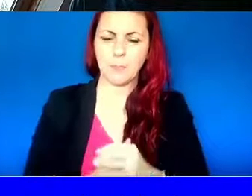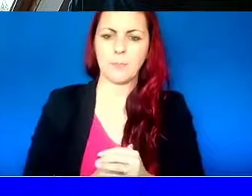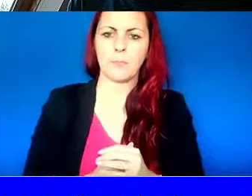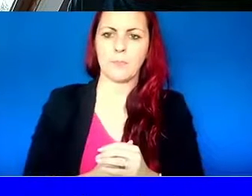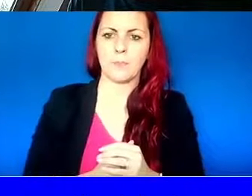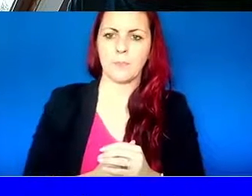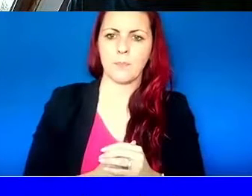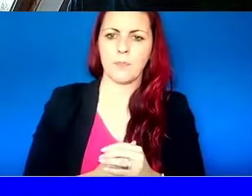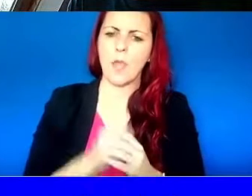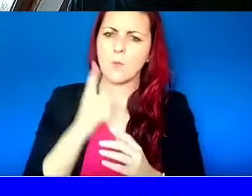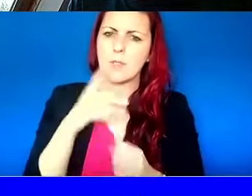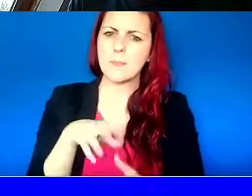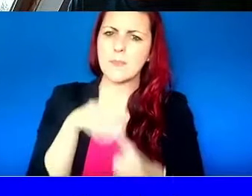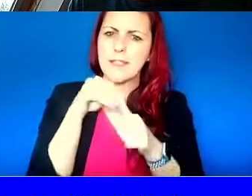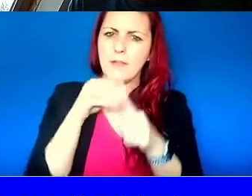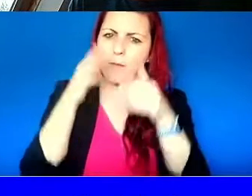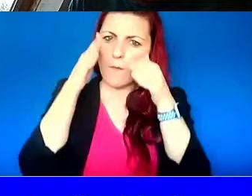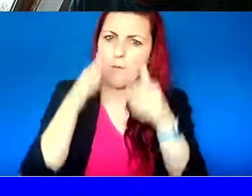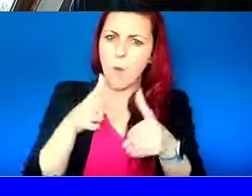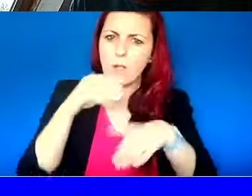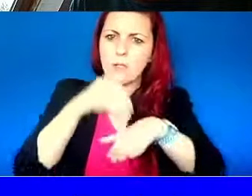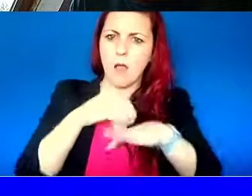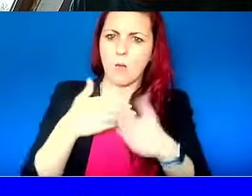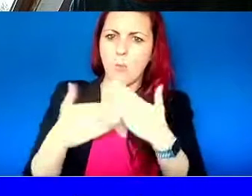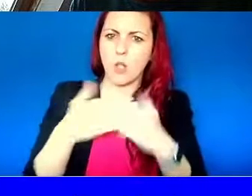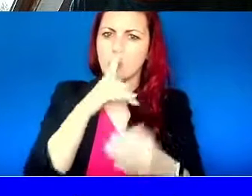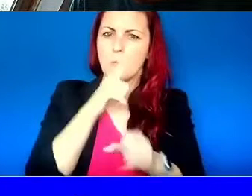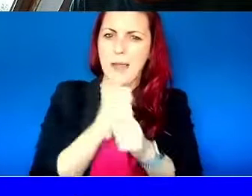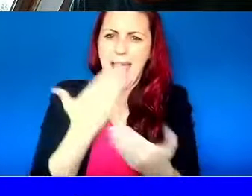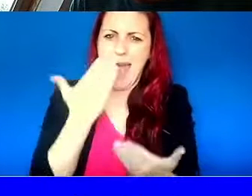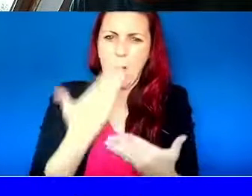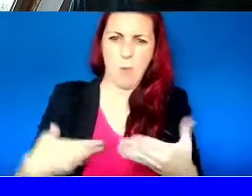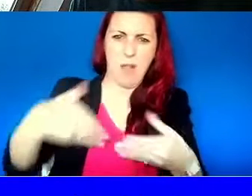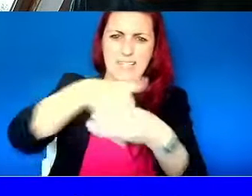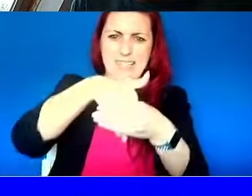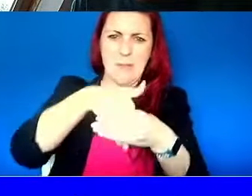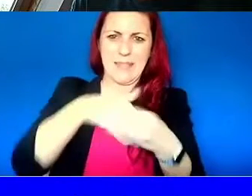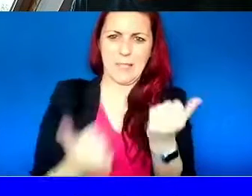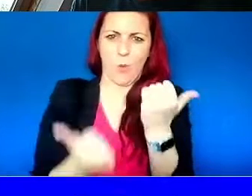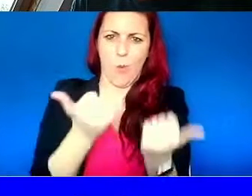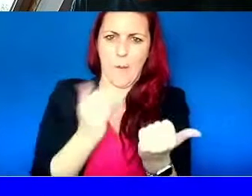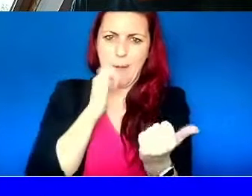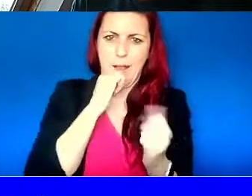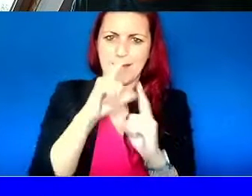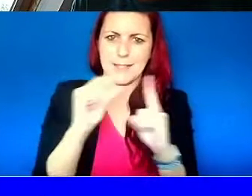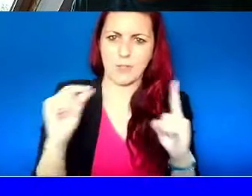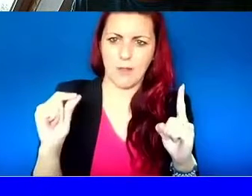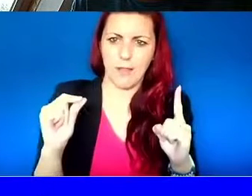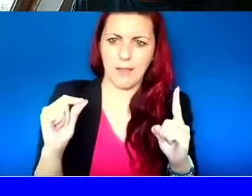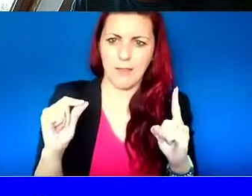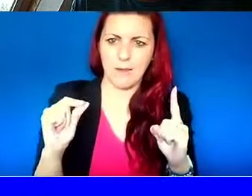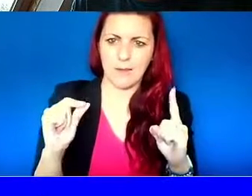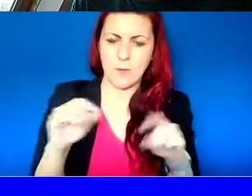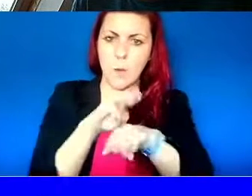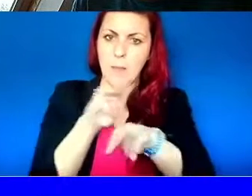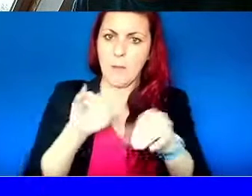And the particular focus of that was around participation. Could